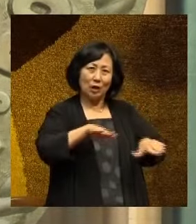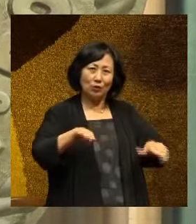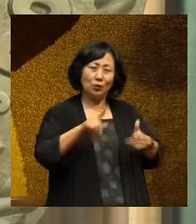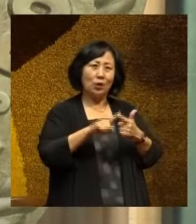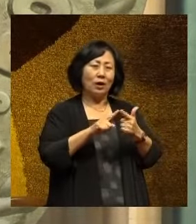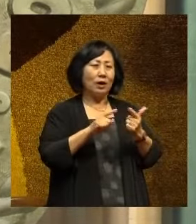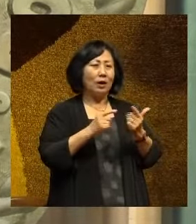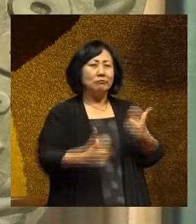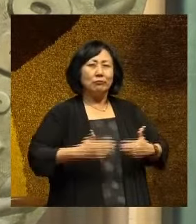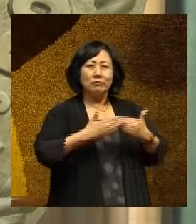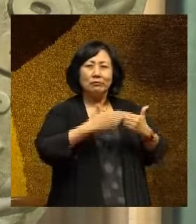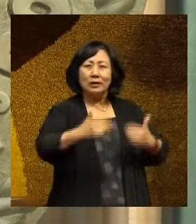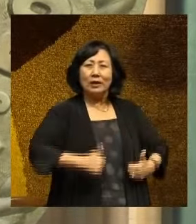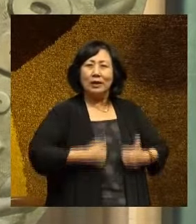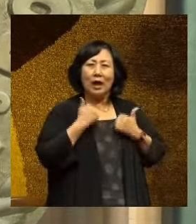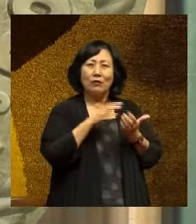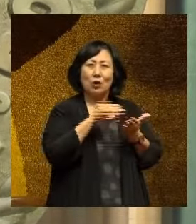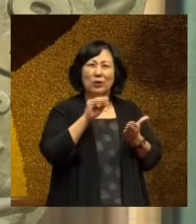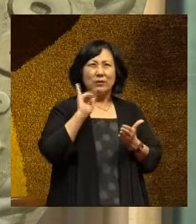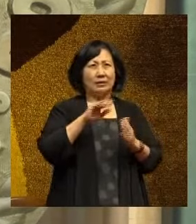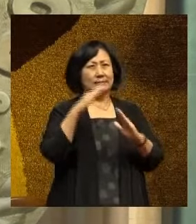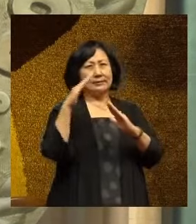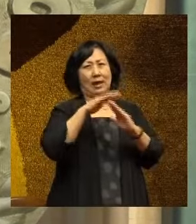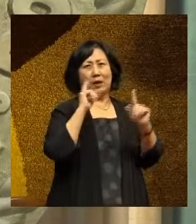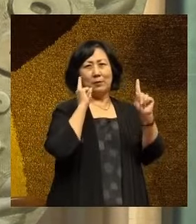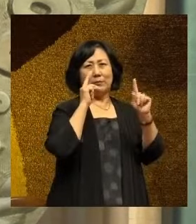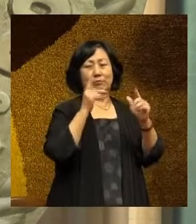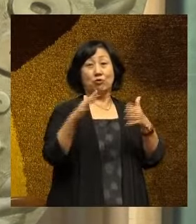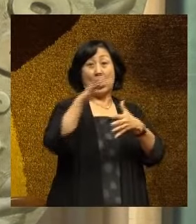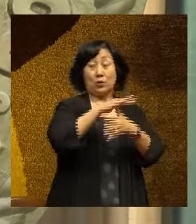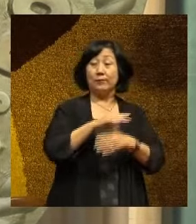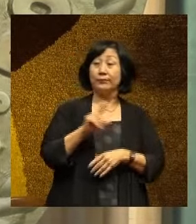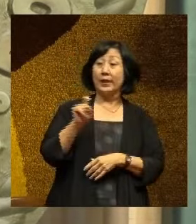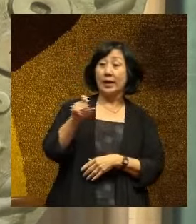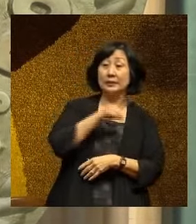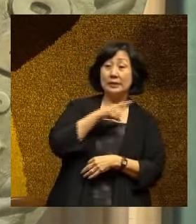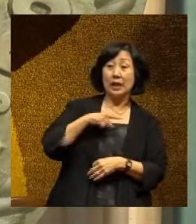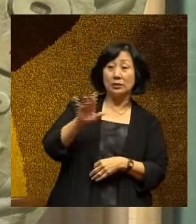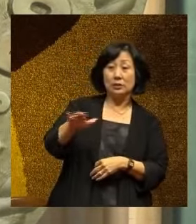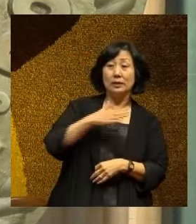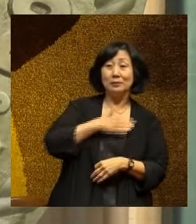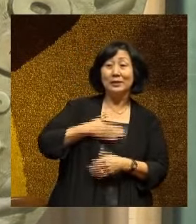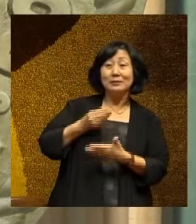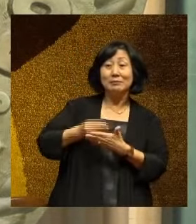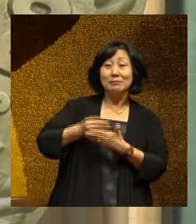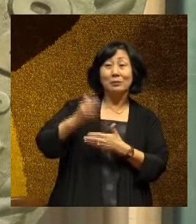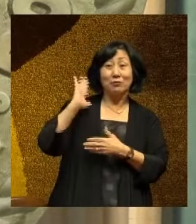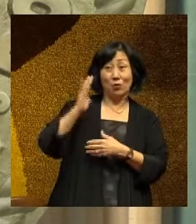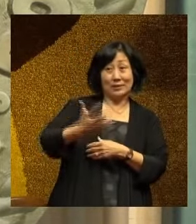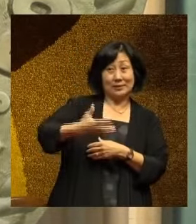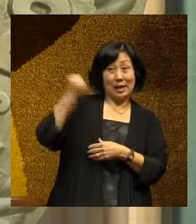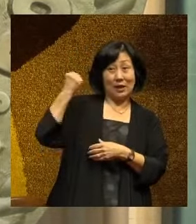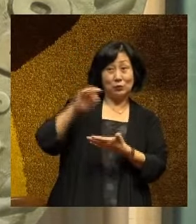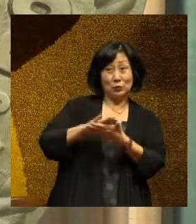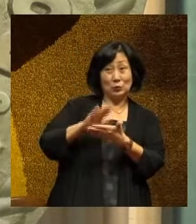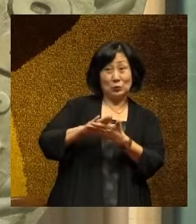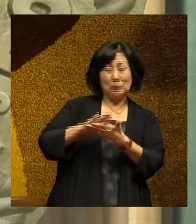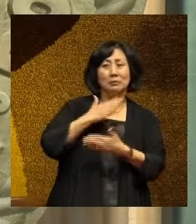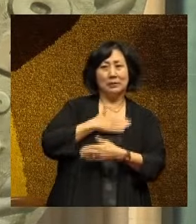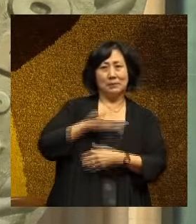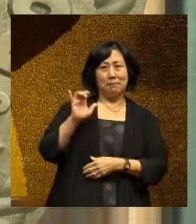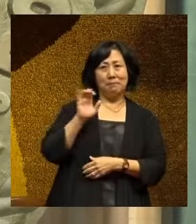priorities. That's why I've asked legislators to restore funds taken away from our schools during the